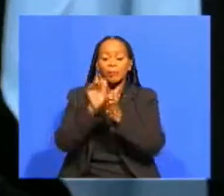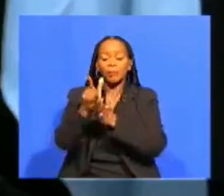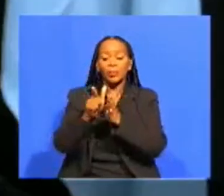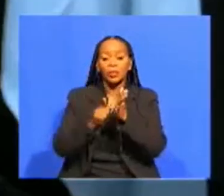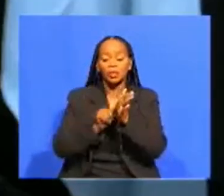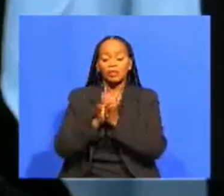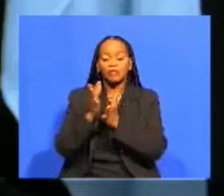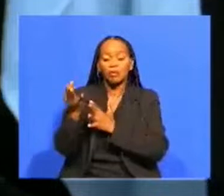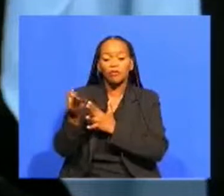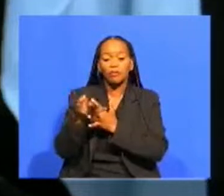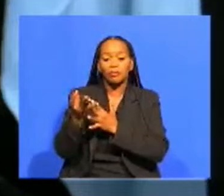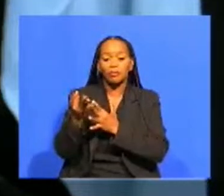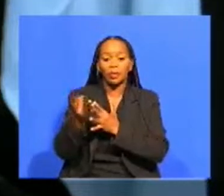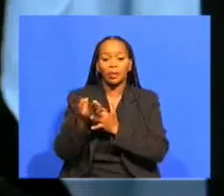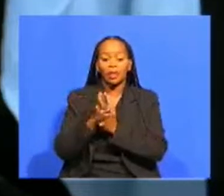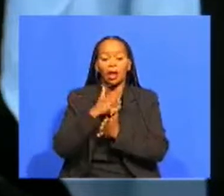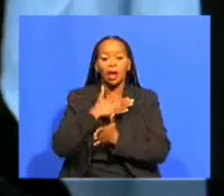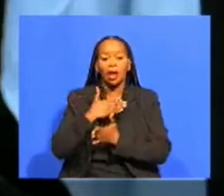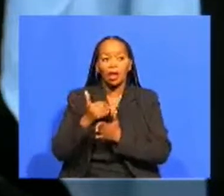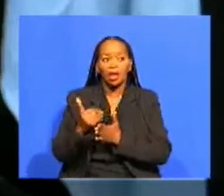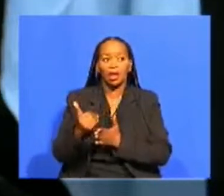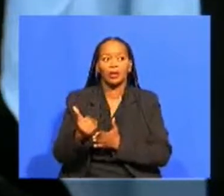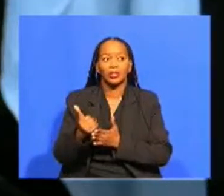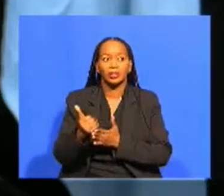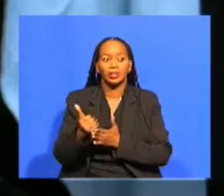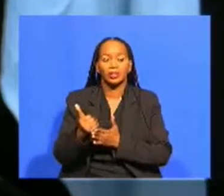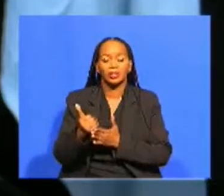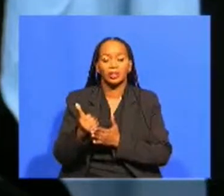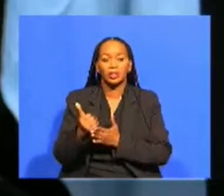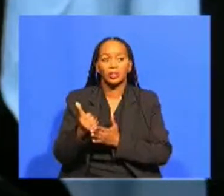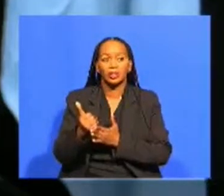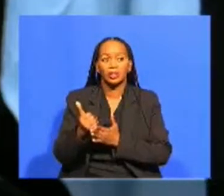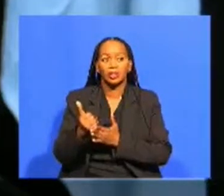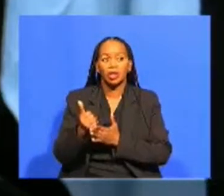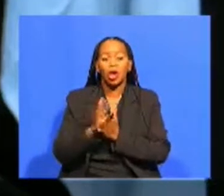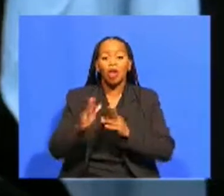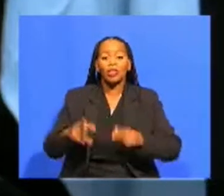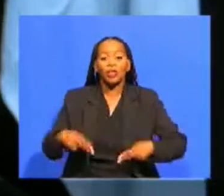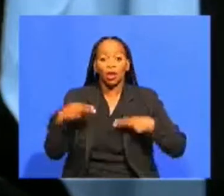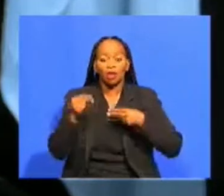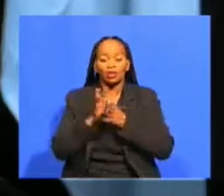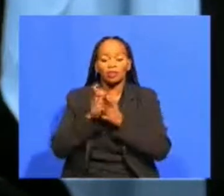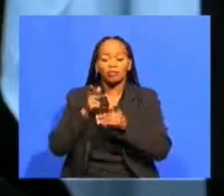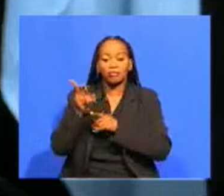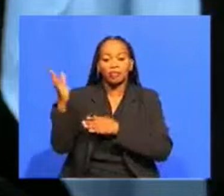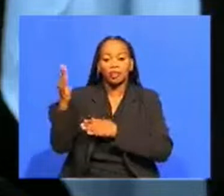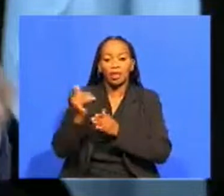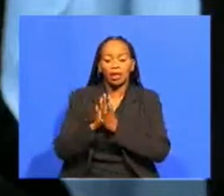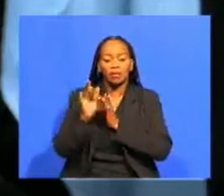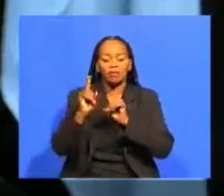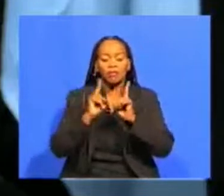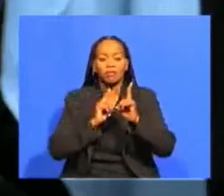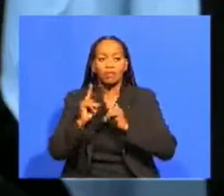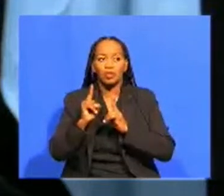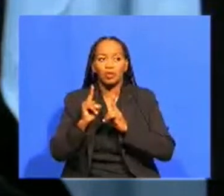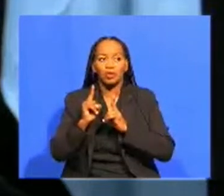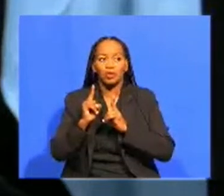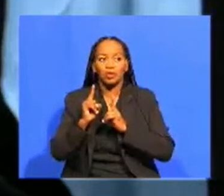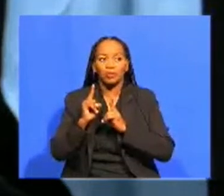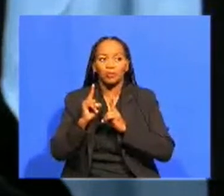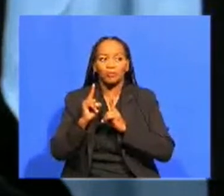framework, and have the experts come in and talk to you all about it. Now, I'm up here